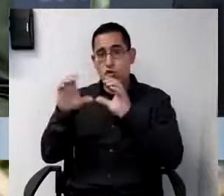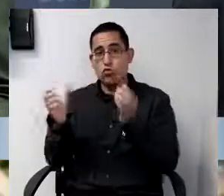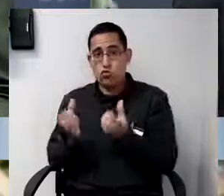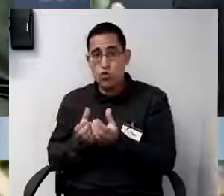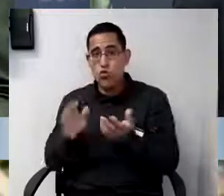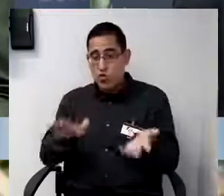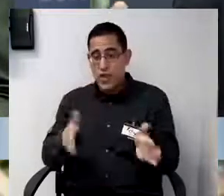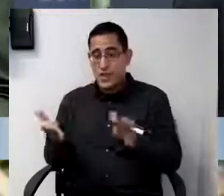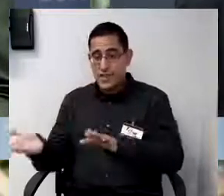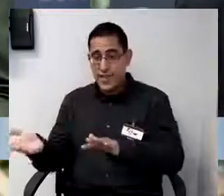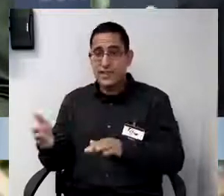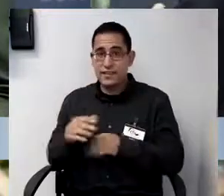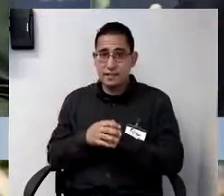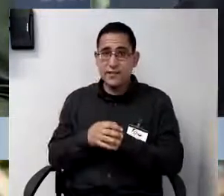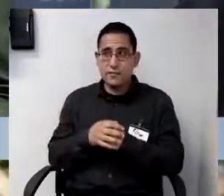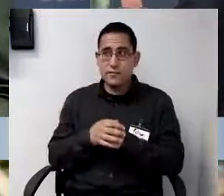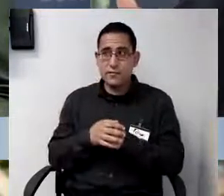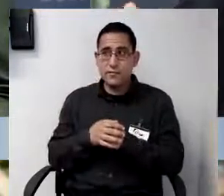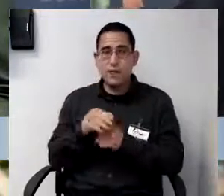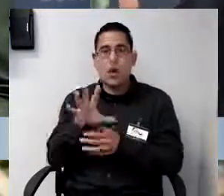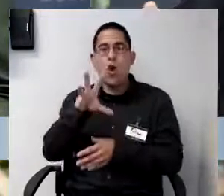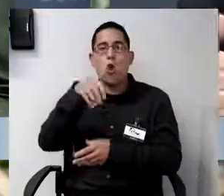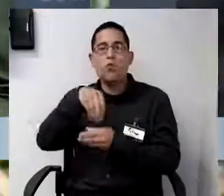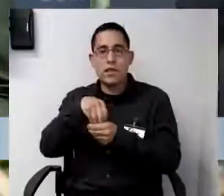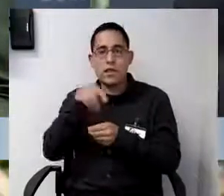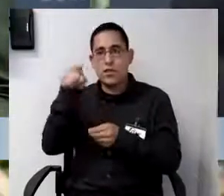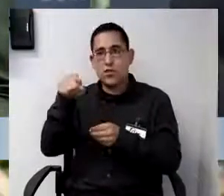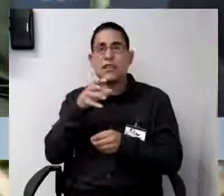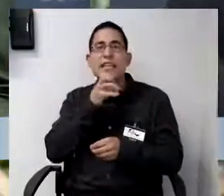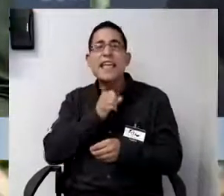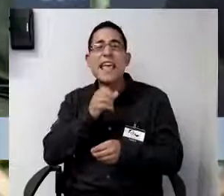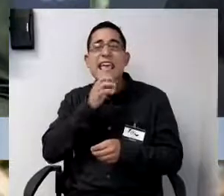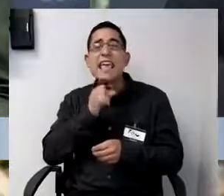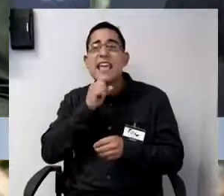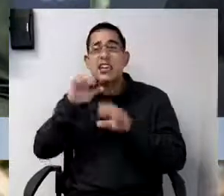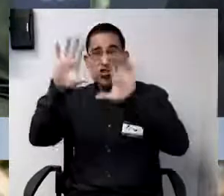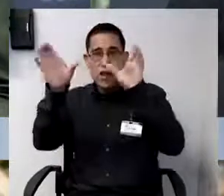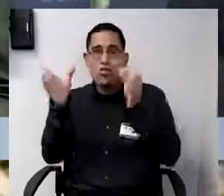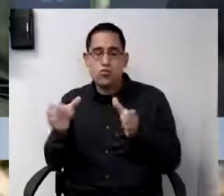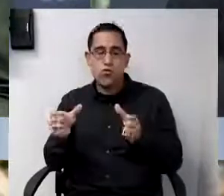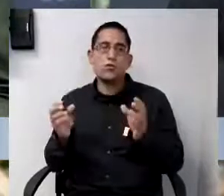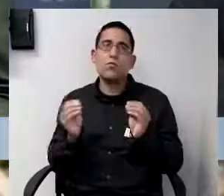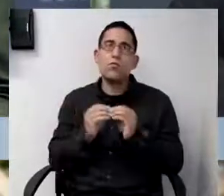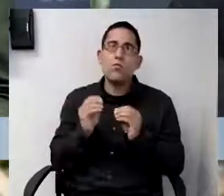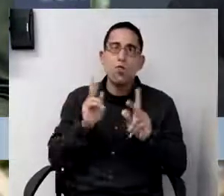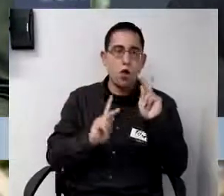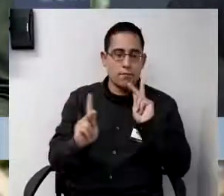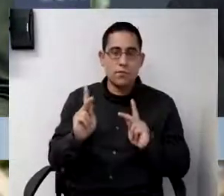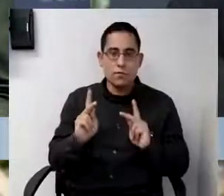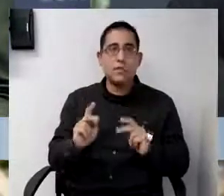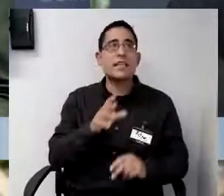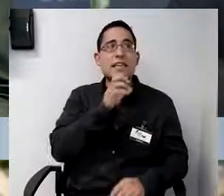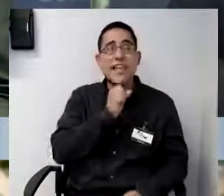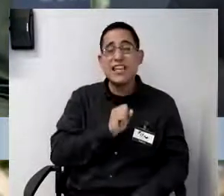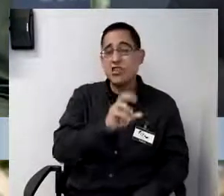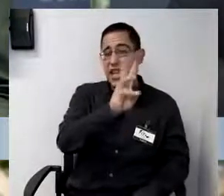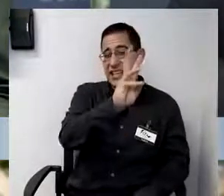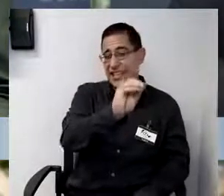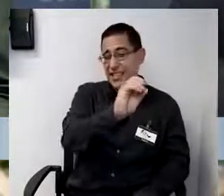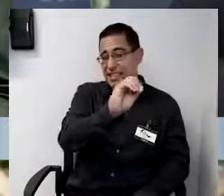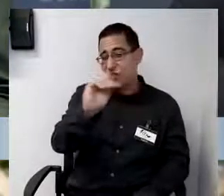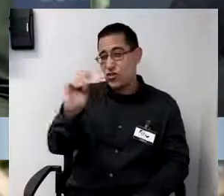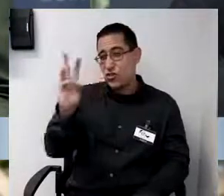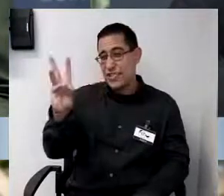deaths that are in these age categories that are now getting older. 60 to